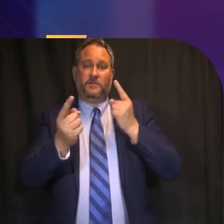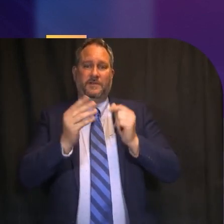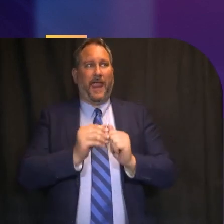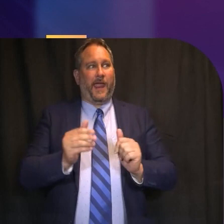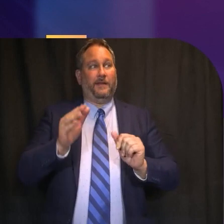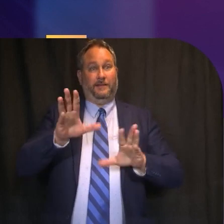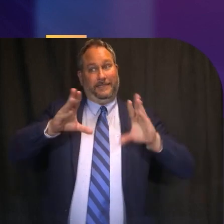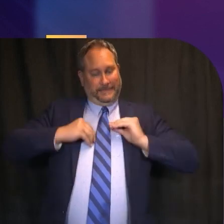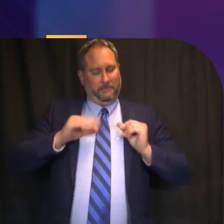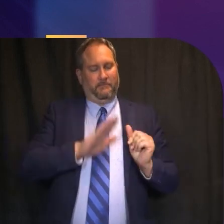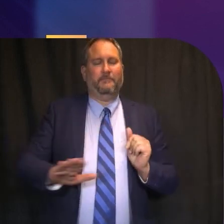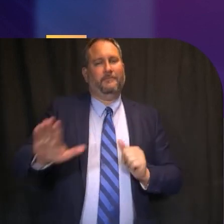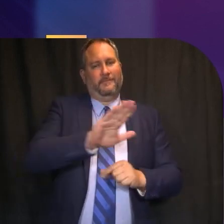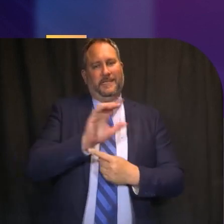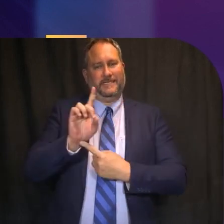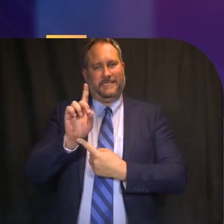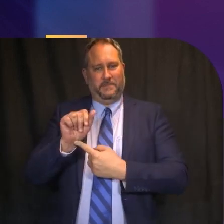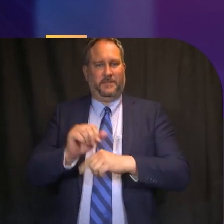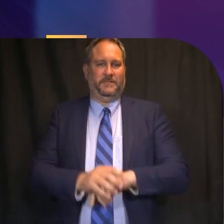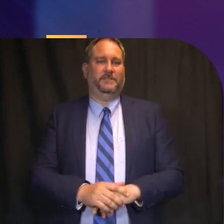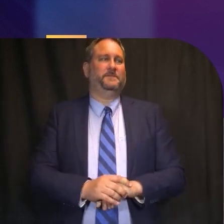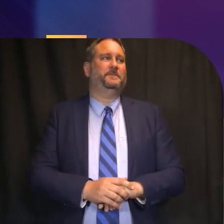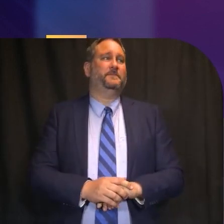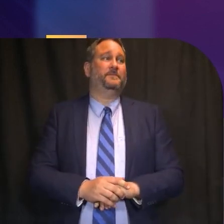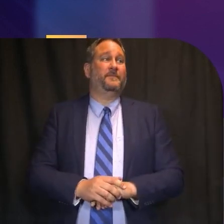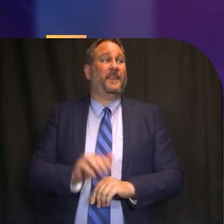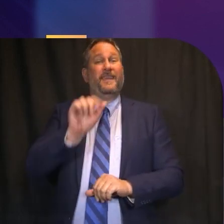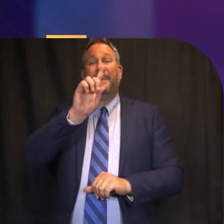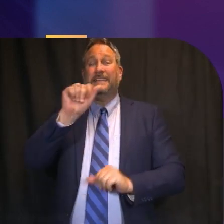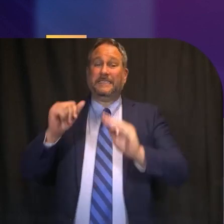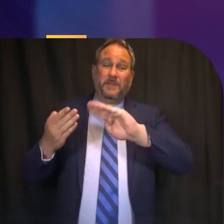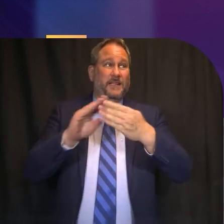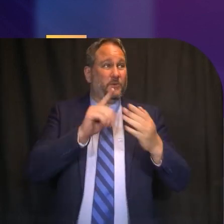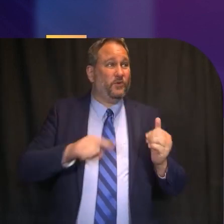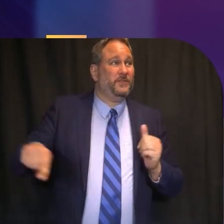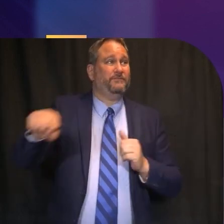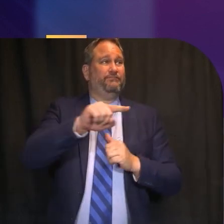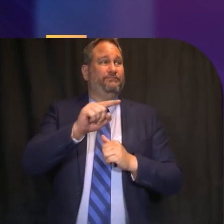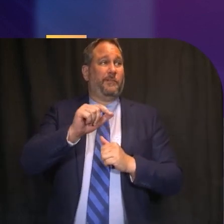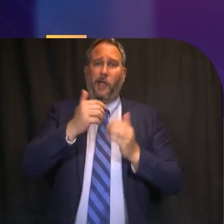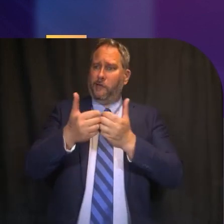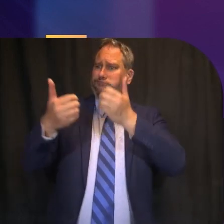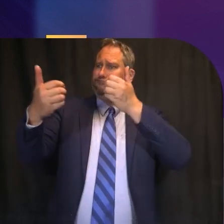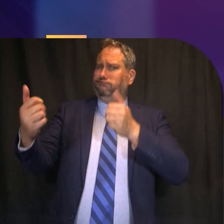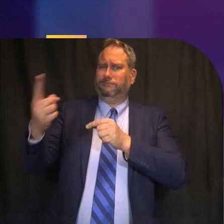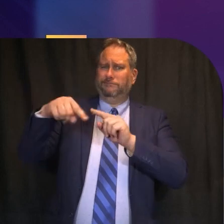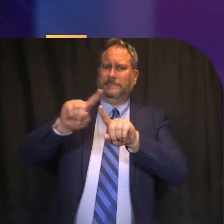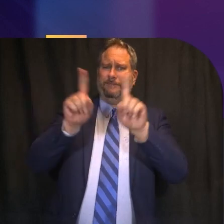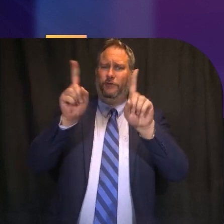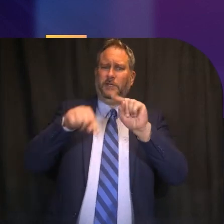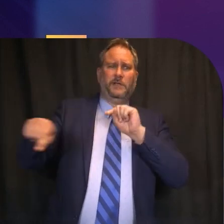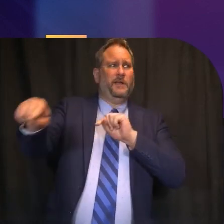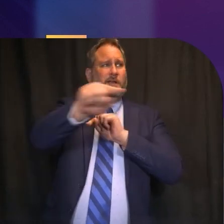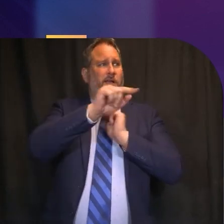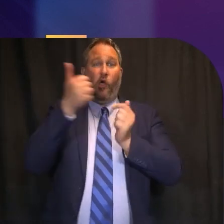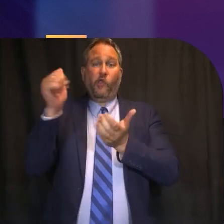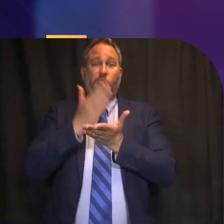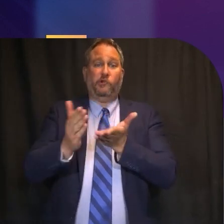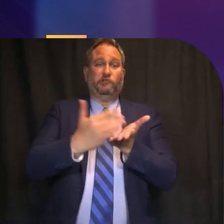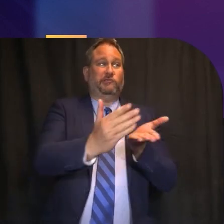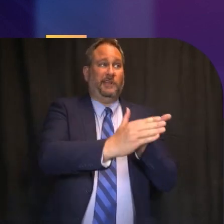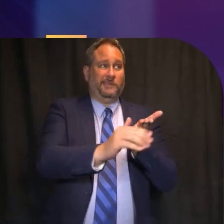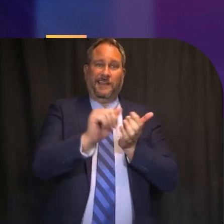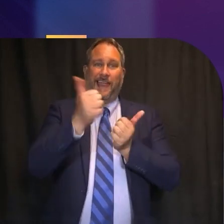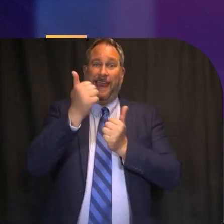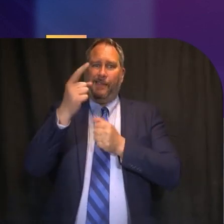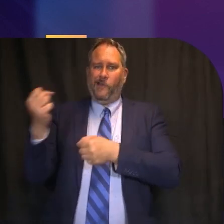community apart from other marginalized groups is that anyone can join this community at any point in their lives. It doesn't discriminate. This